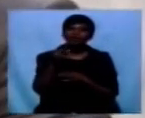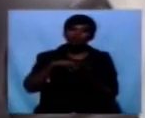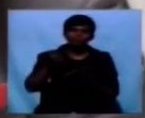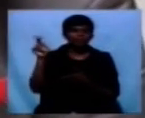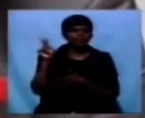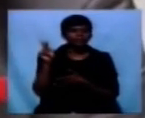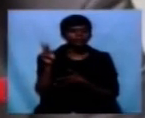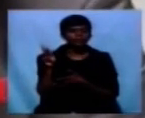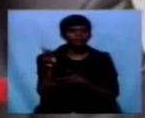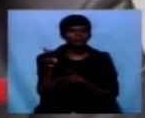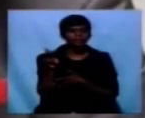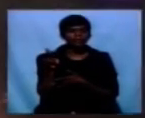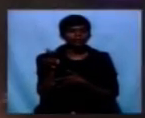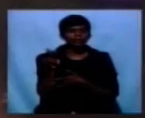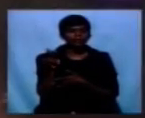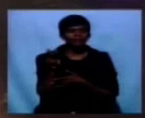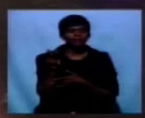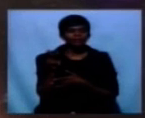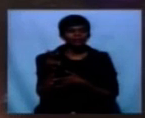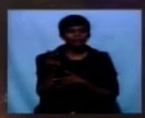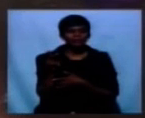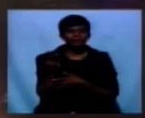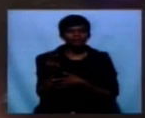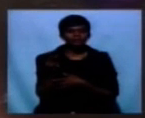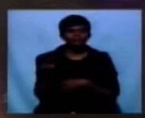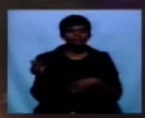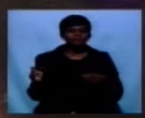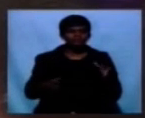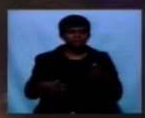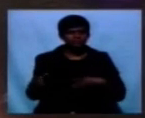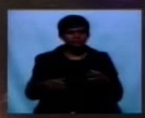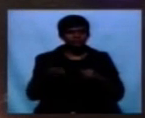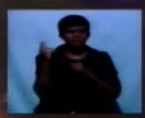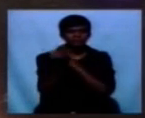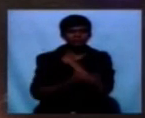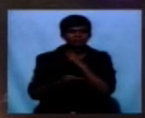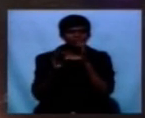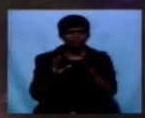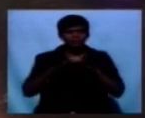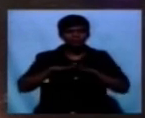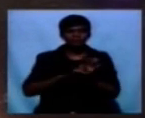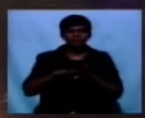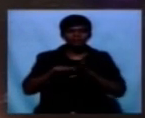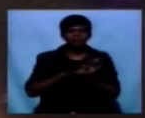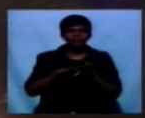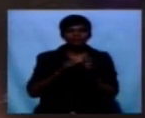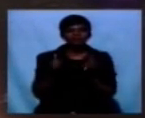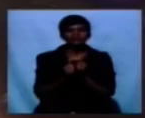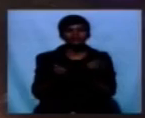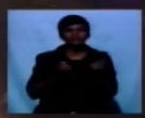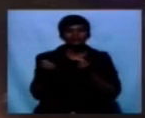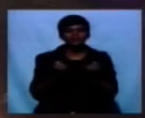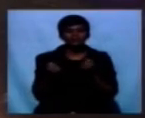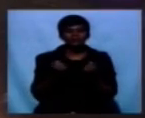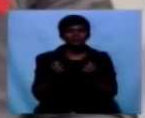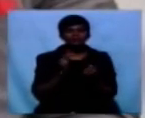pay. There's a complaint that you've been relatively soft on the foreign trackers and vehicles. Grevaggio,